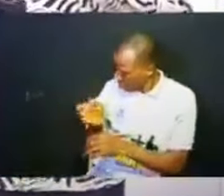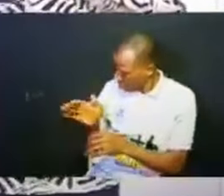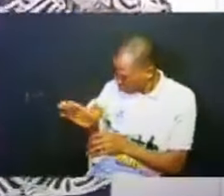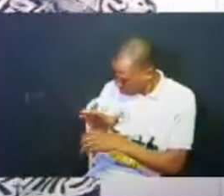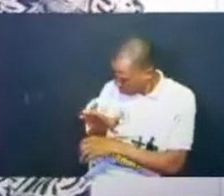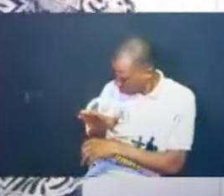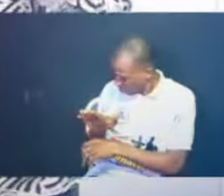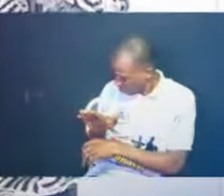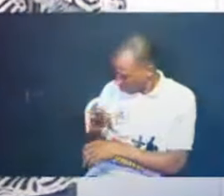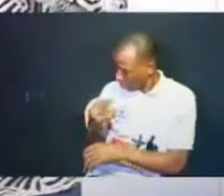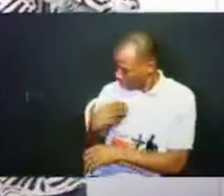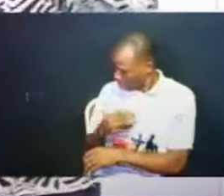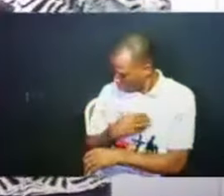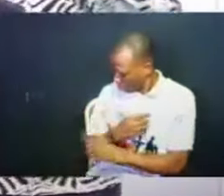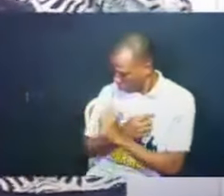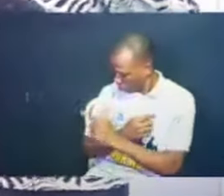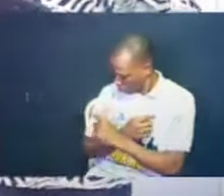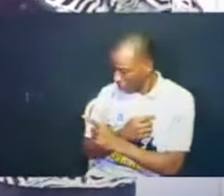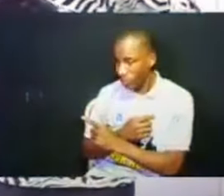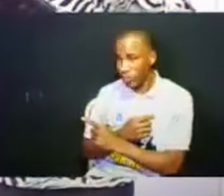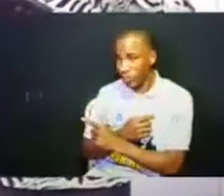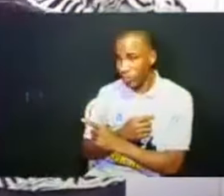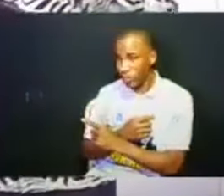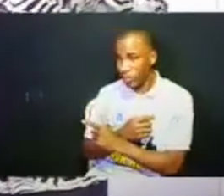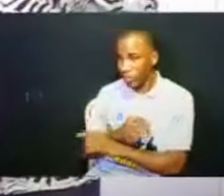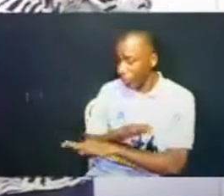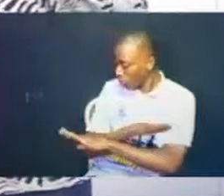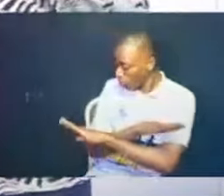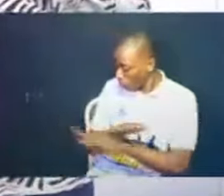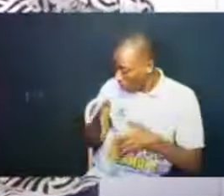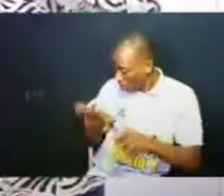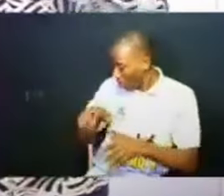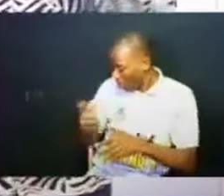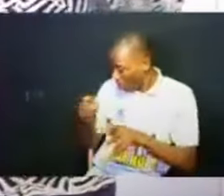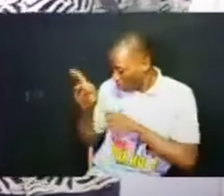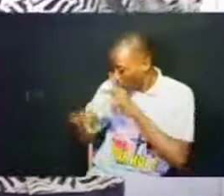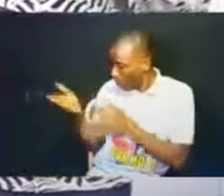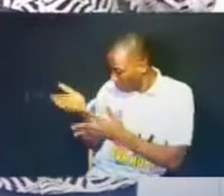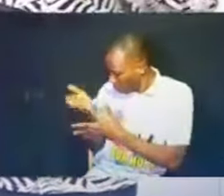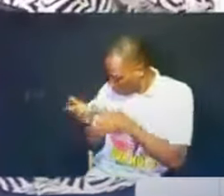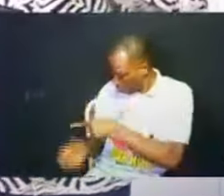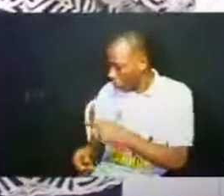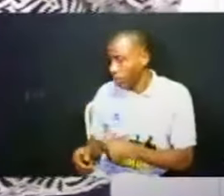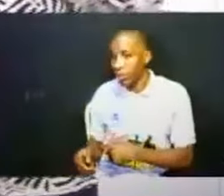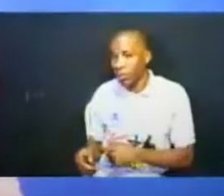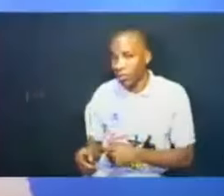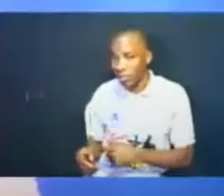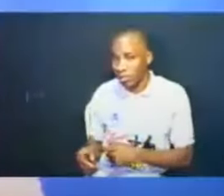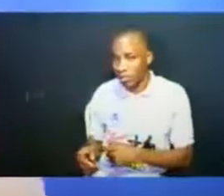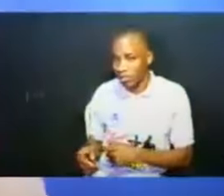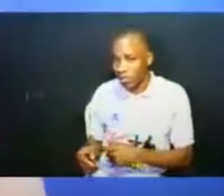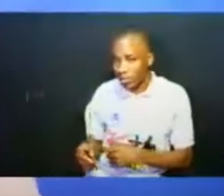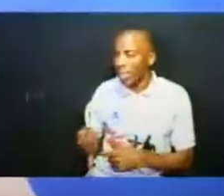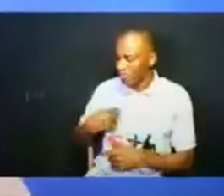Eric sorry may ye pa o don't let anybody disturb you memu obi antete o I know that some of the